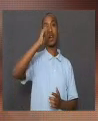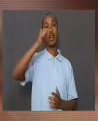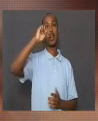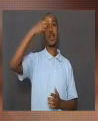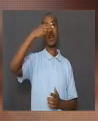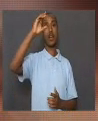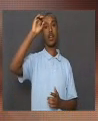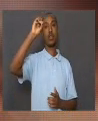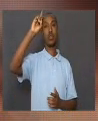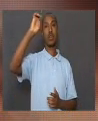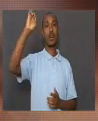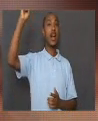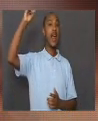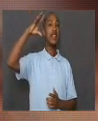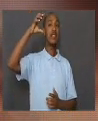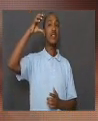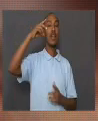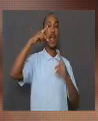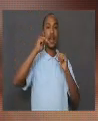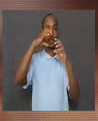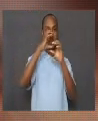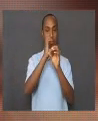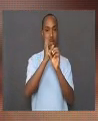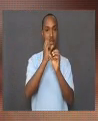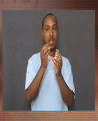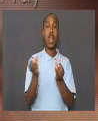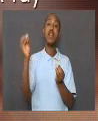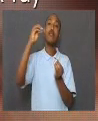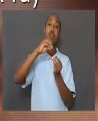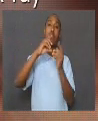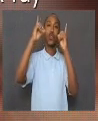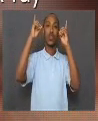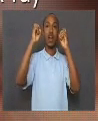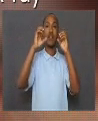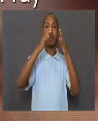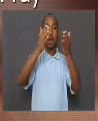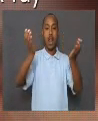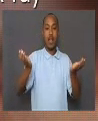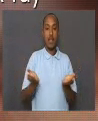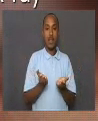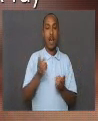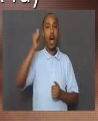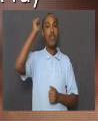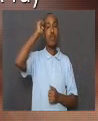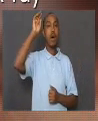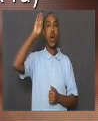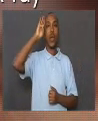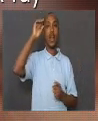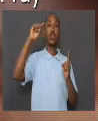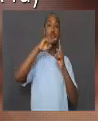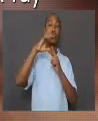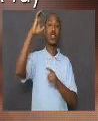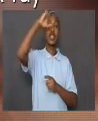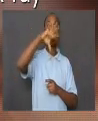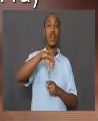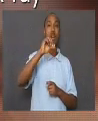Cathode ray experiments involving photographic plates led Antoine Becquerel to the discovery